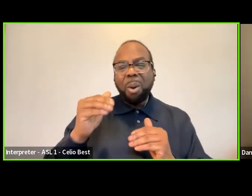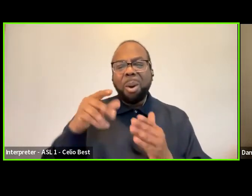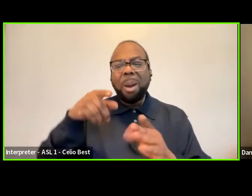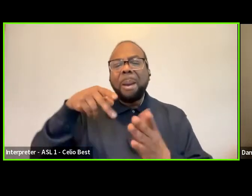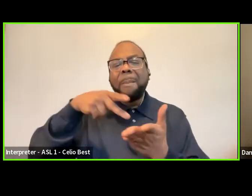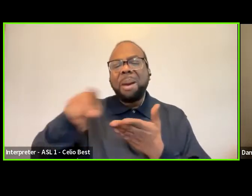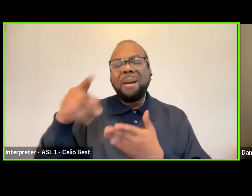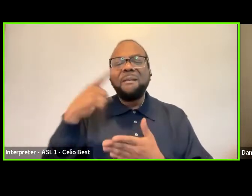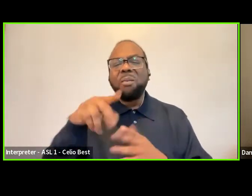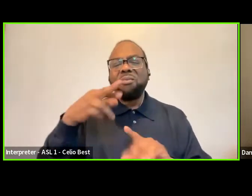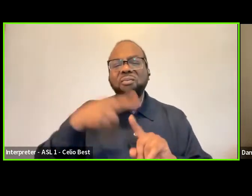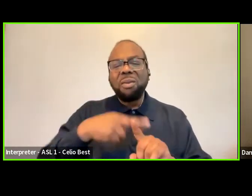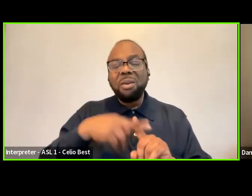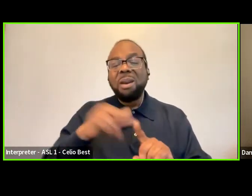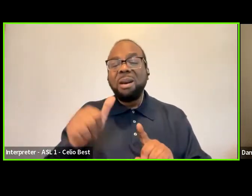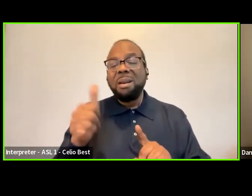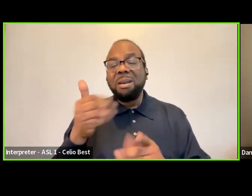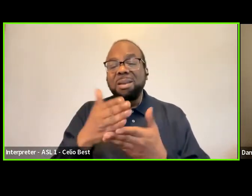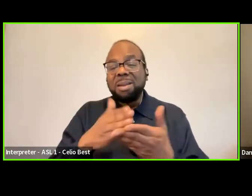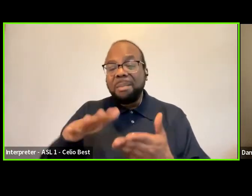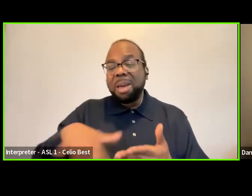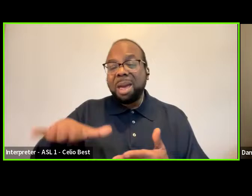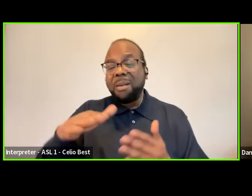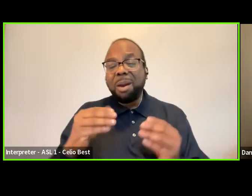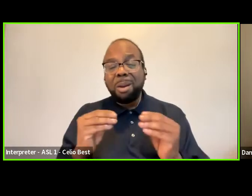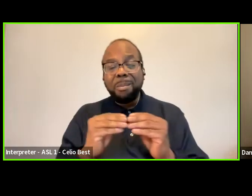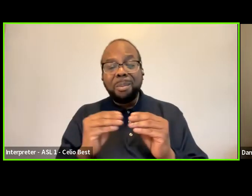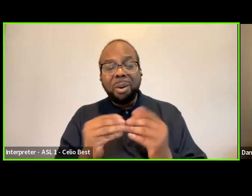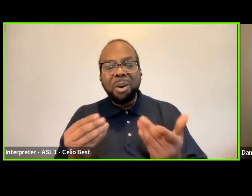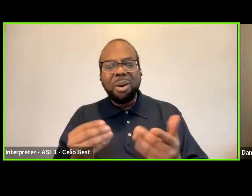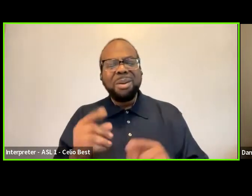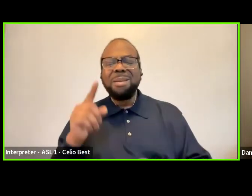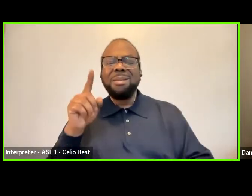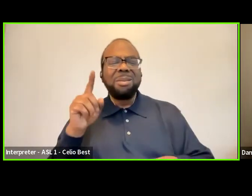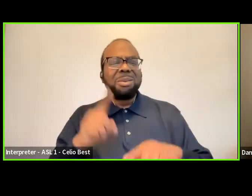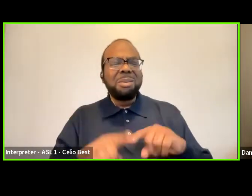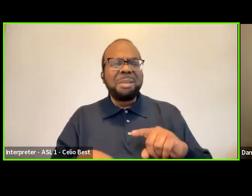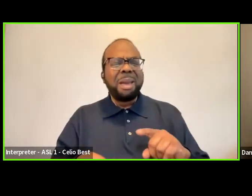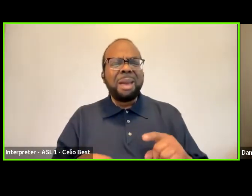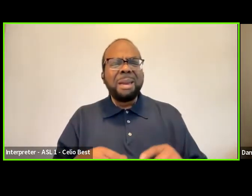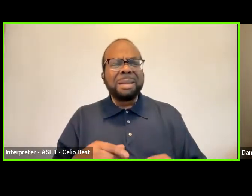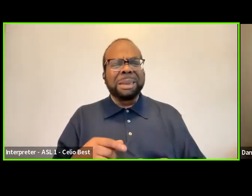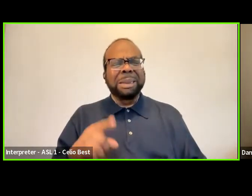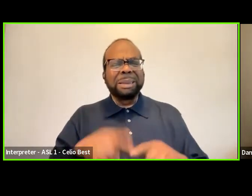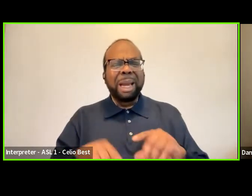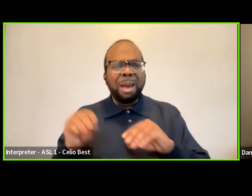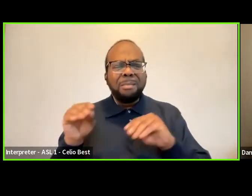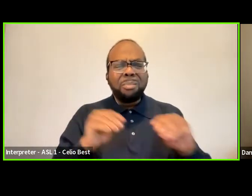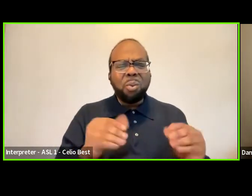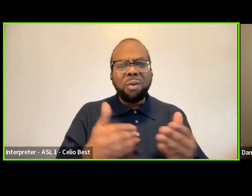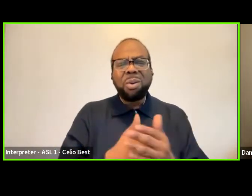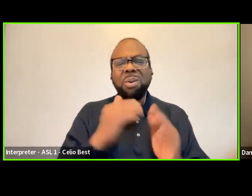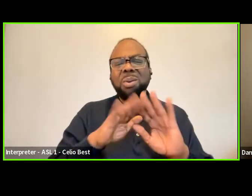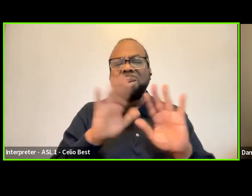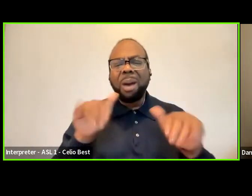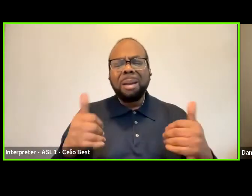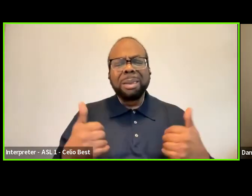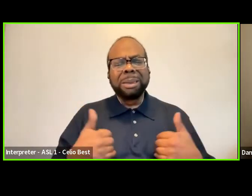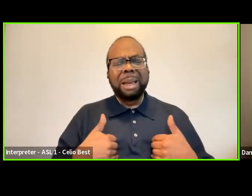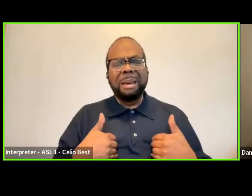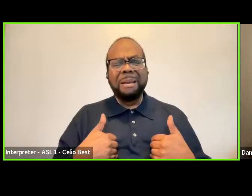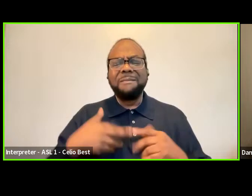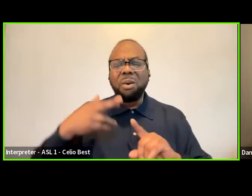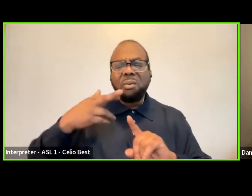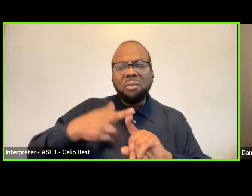higher. Without a credible option to move to another home, tenants are frequently faced with unimaginable rent